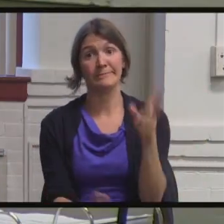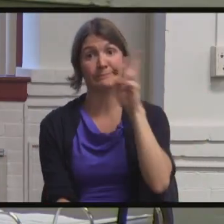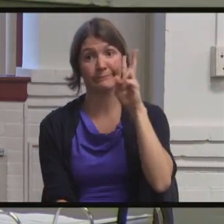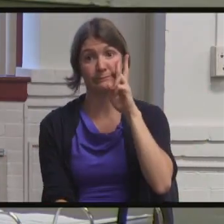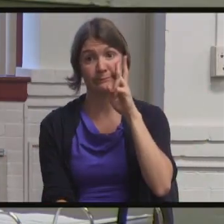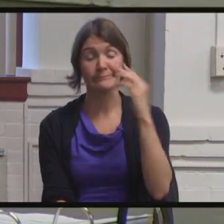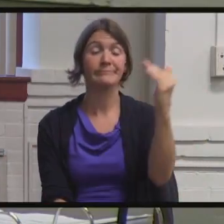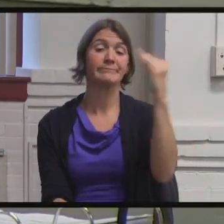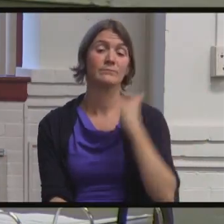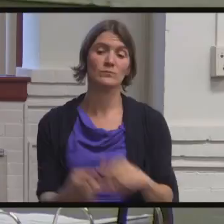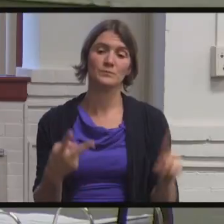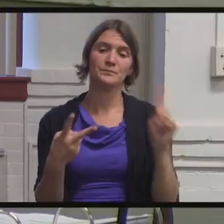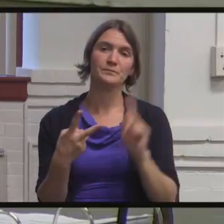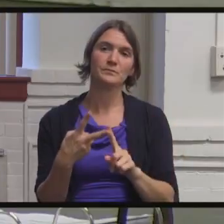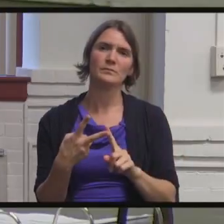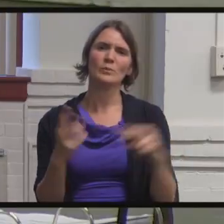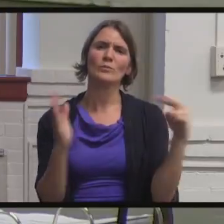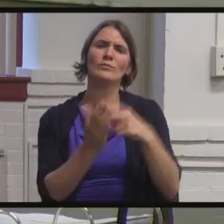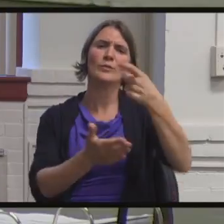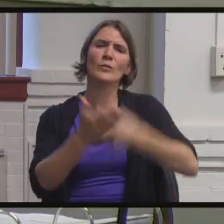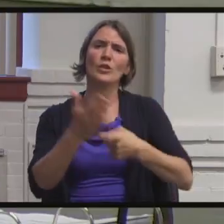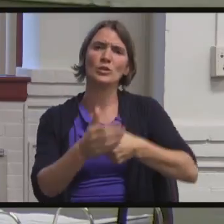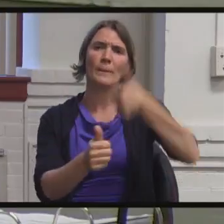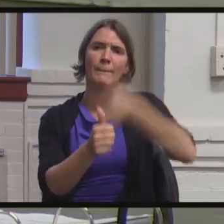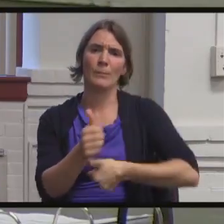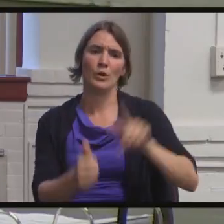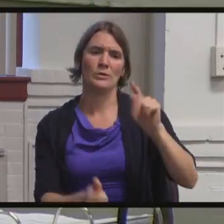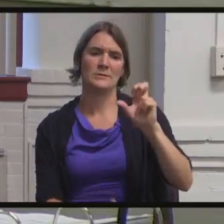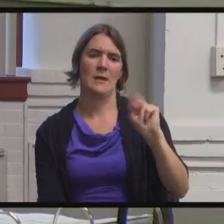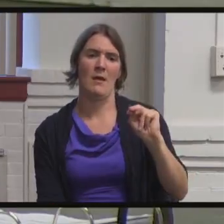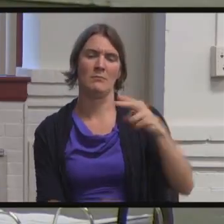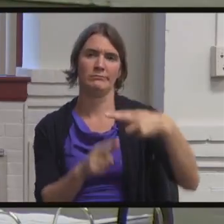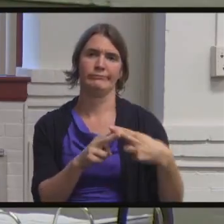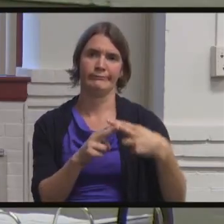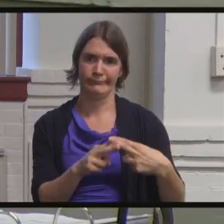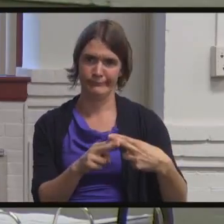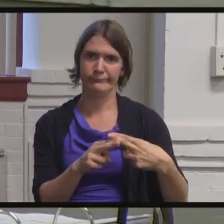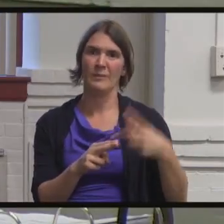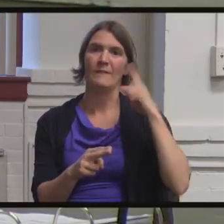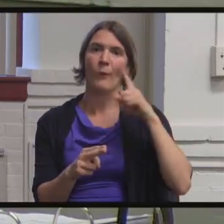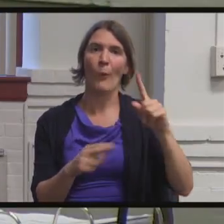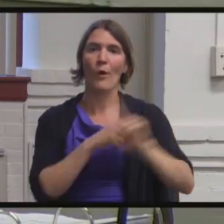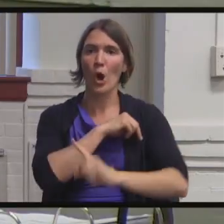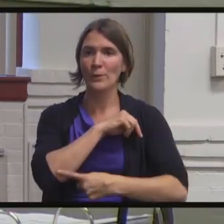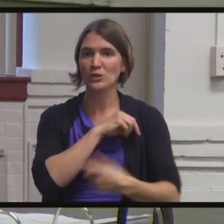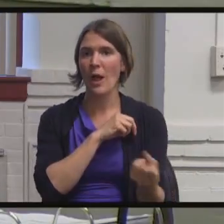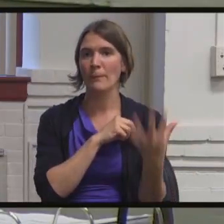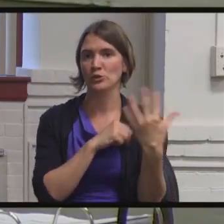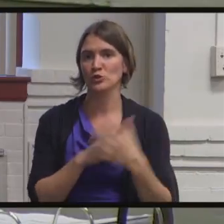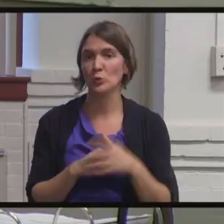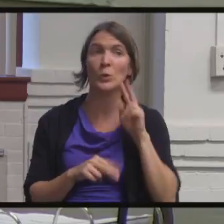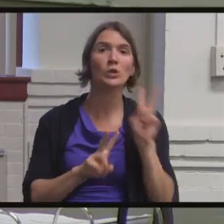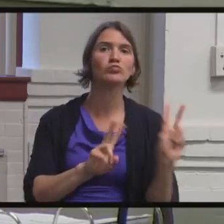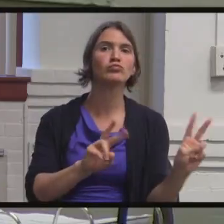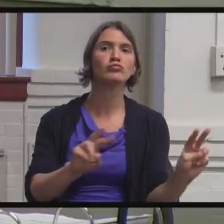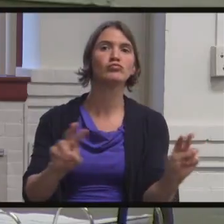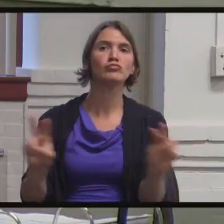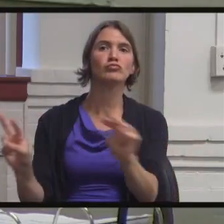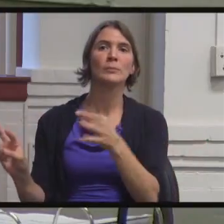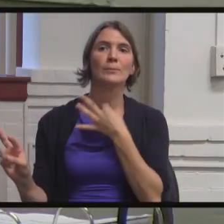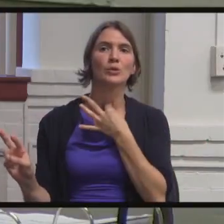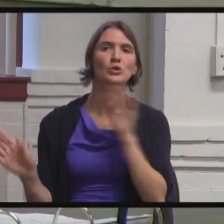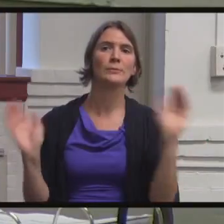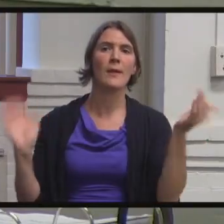also looking at the per ton rate for recycling for all the regional towns, the member towns as well, because the